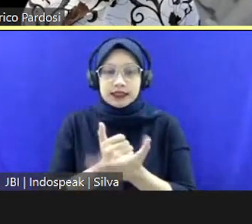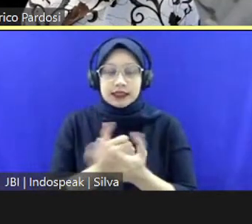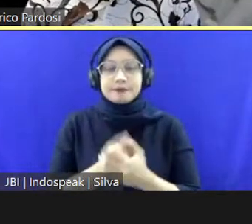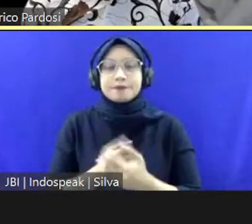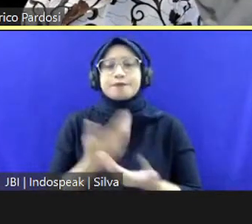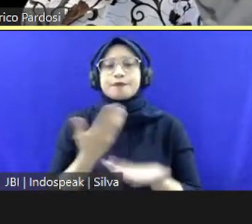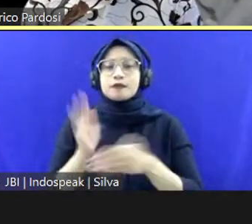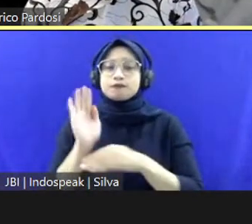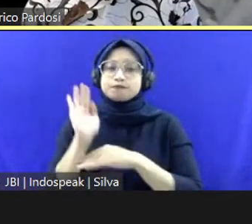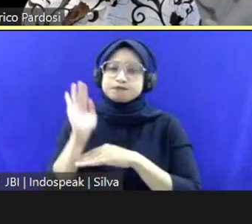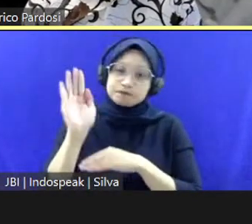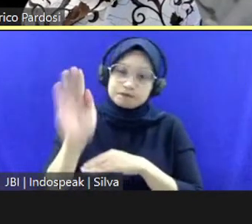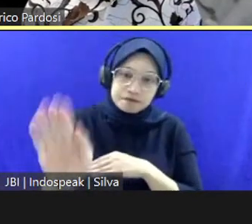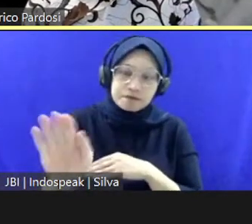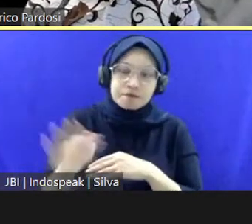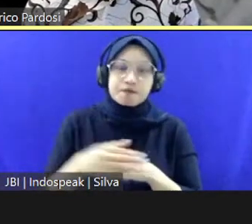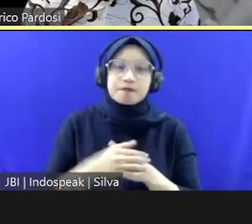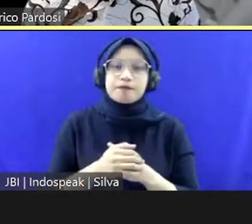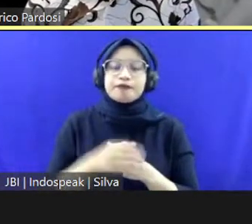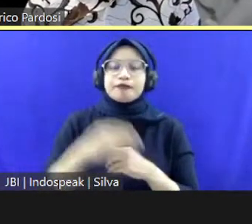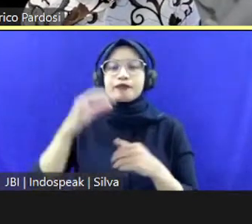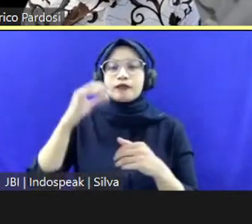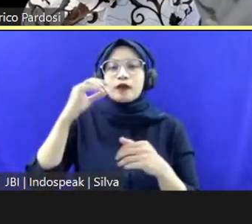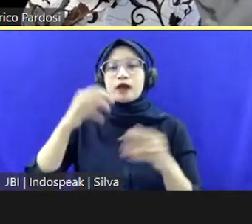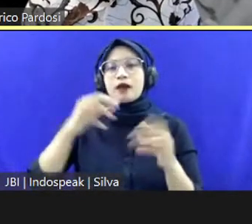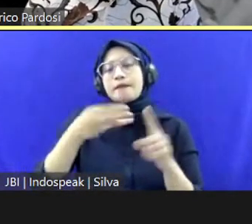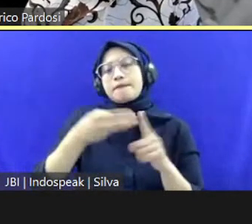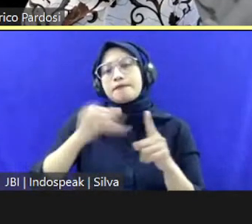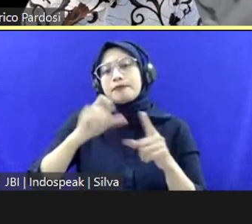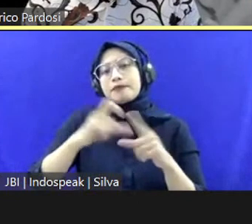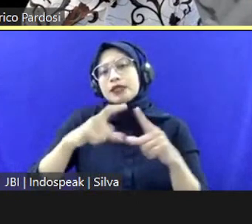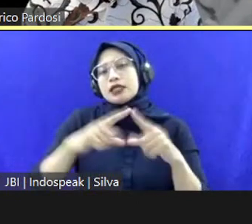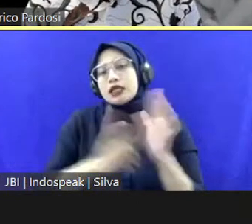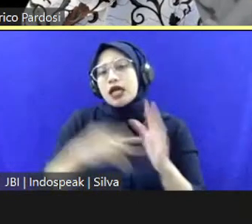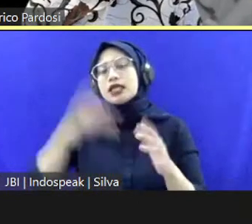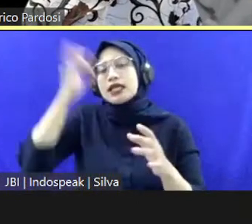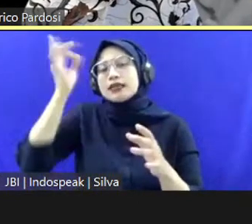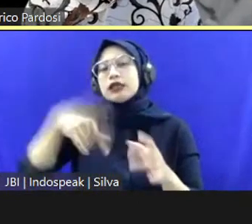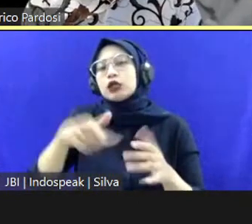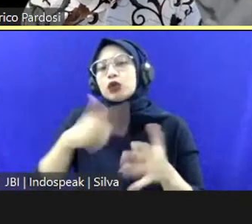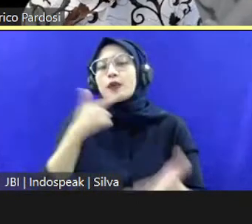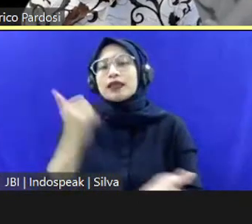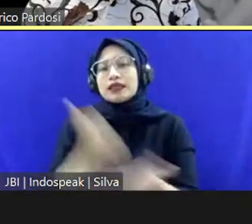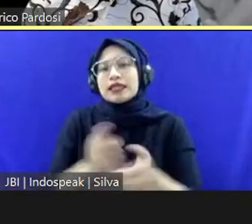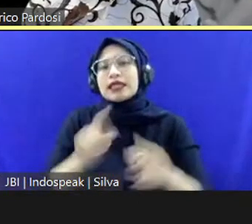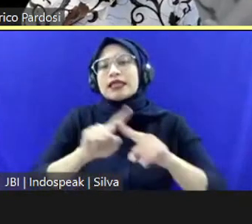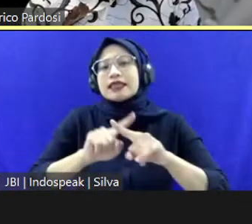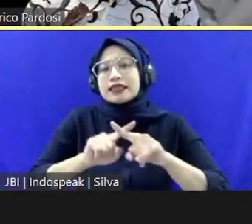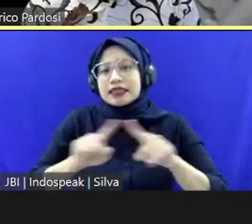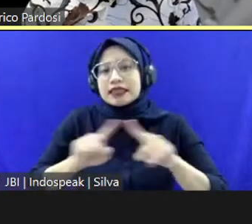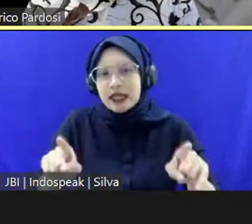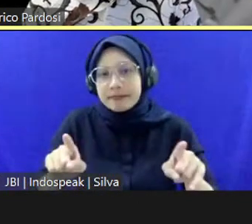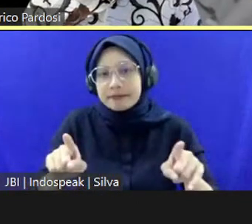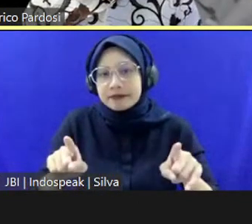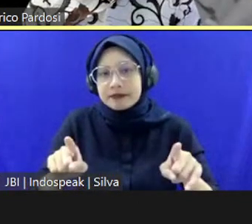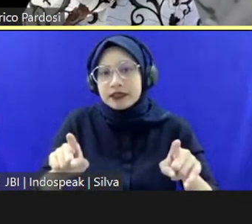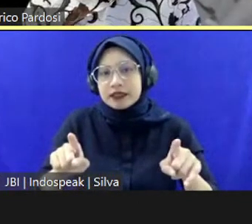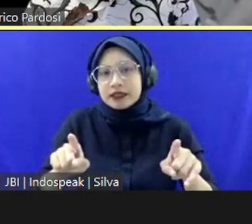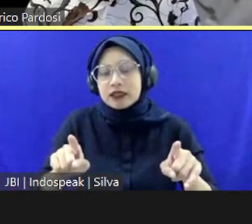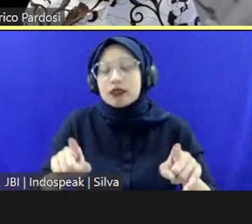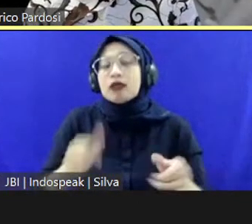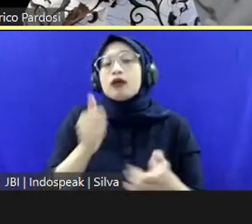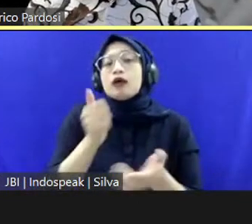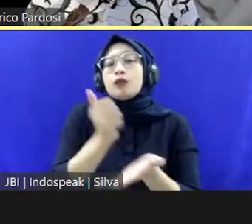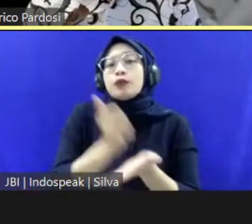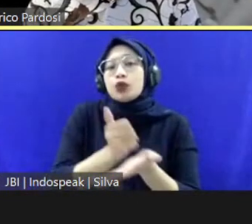would say a village midwife is still important, but we do need the local village midwife who understand the language,